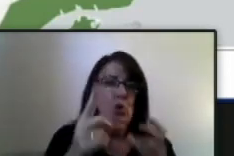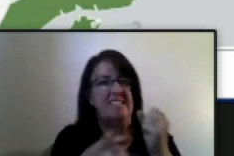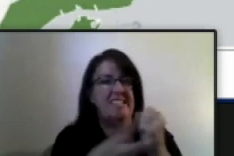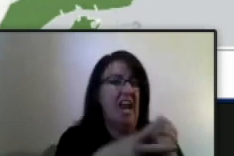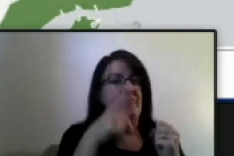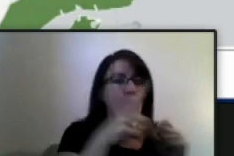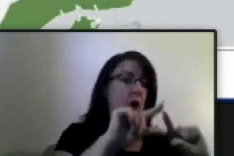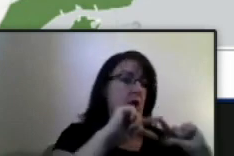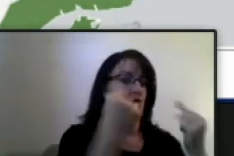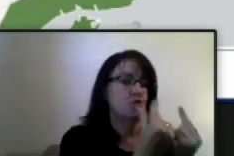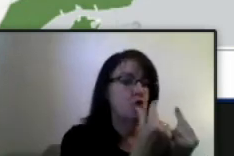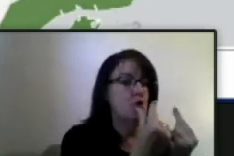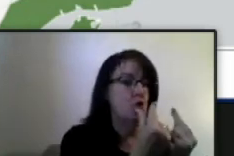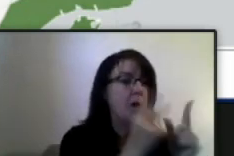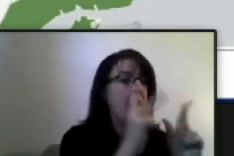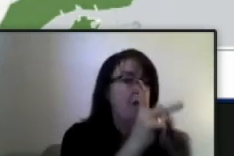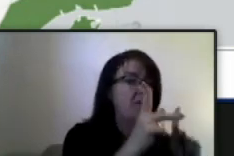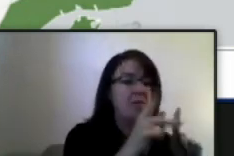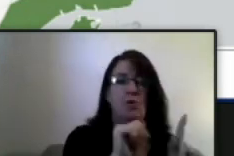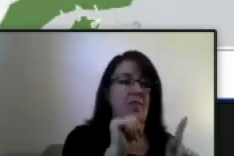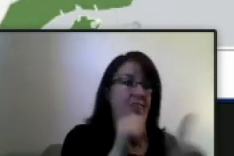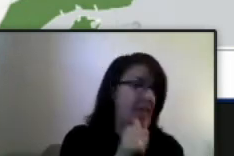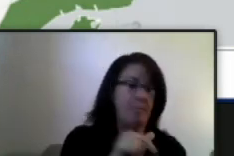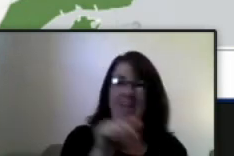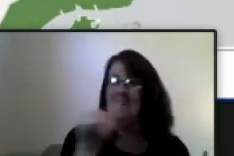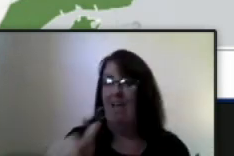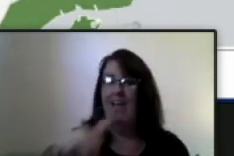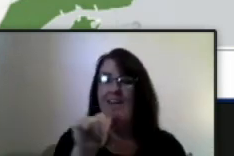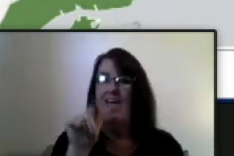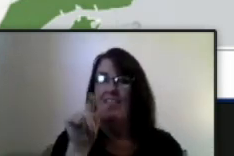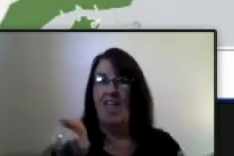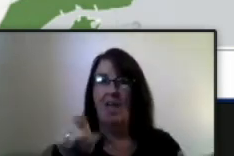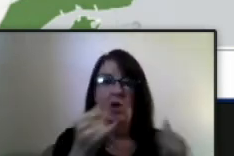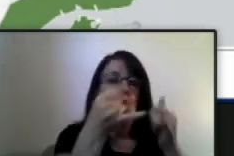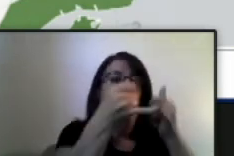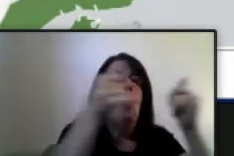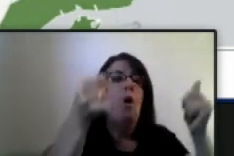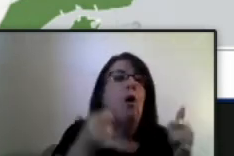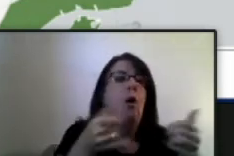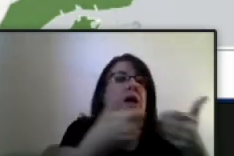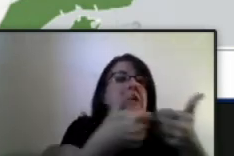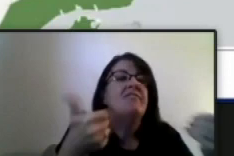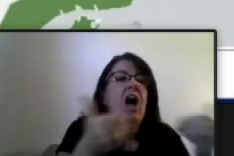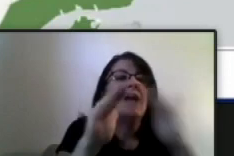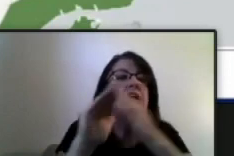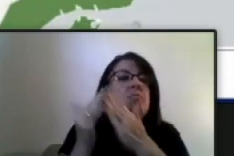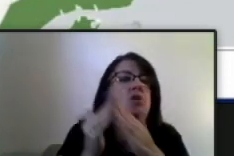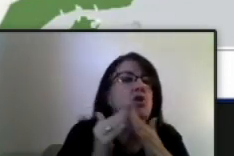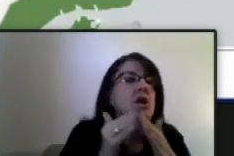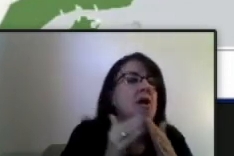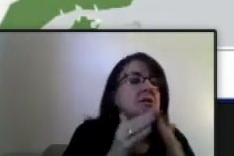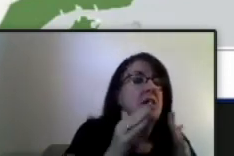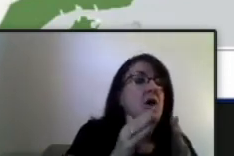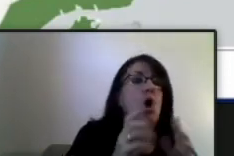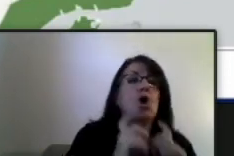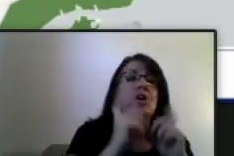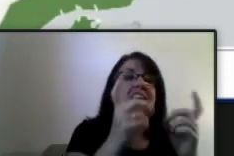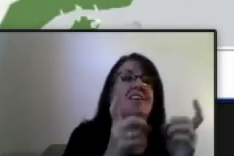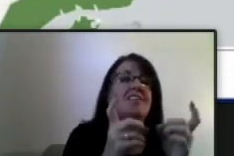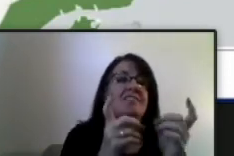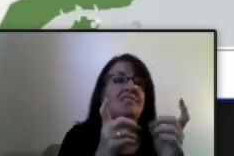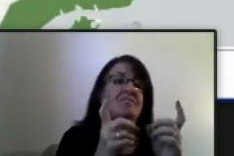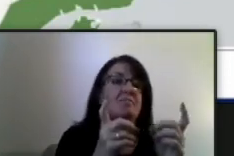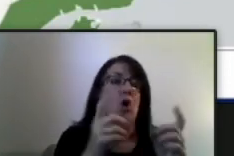other. So intentionally drawing lines to divide communities or to give political advantage to one